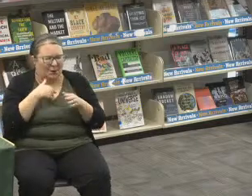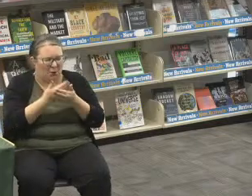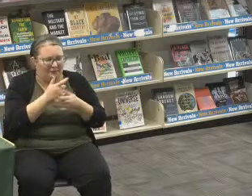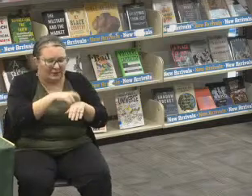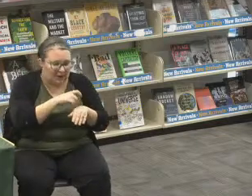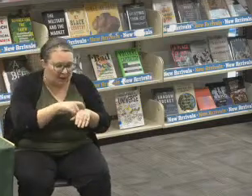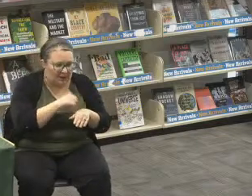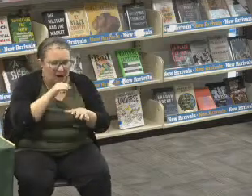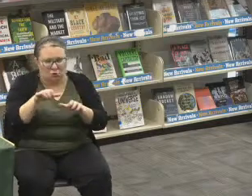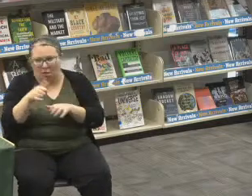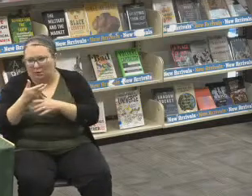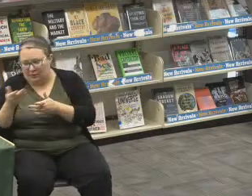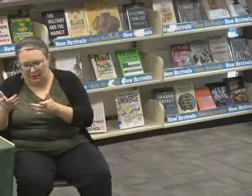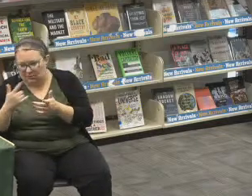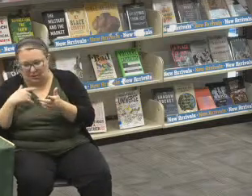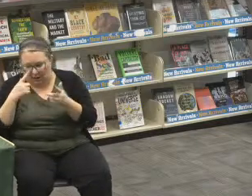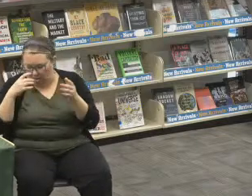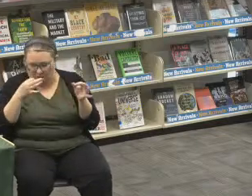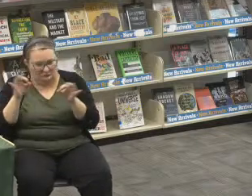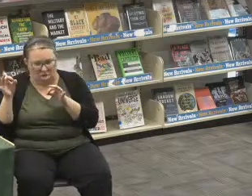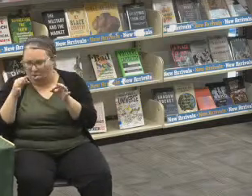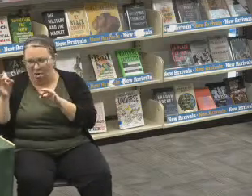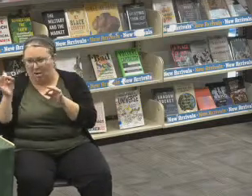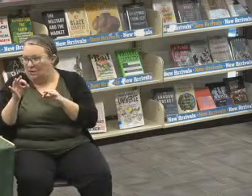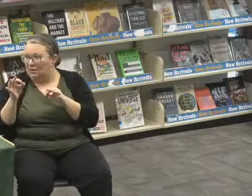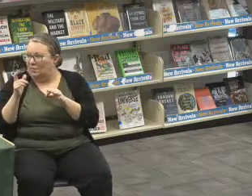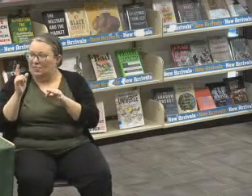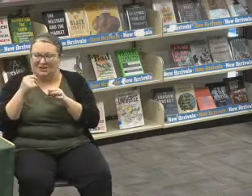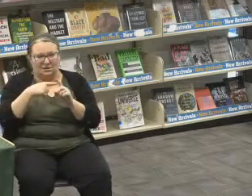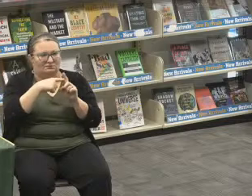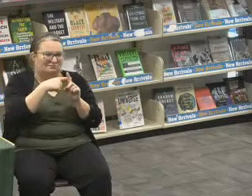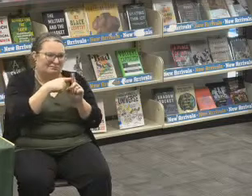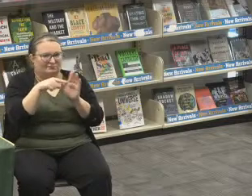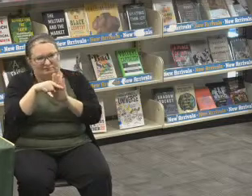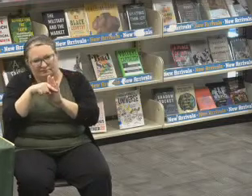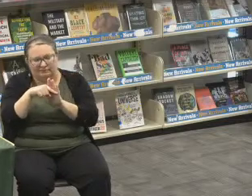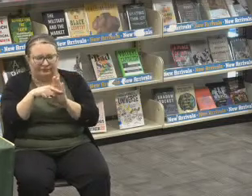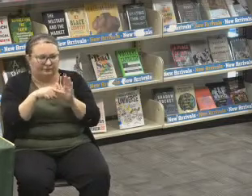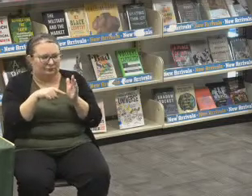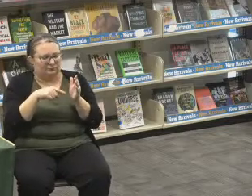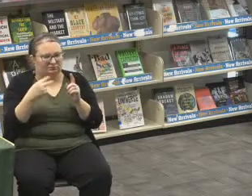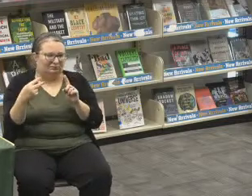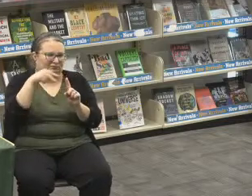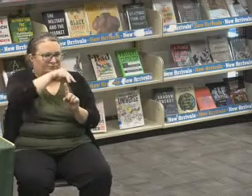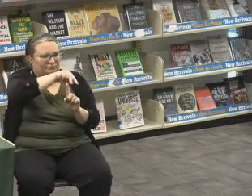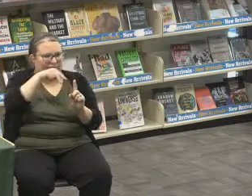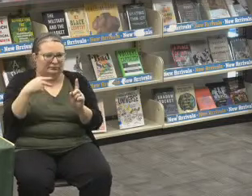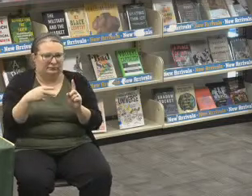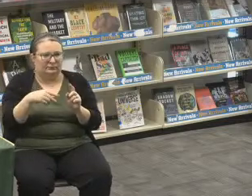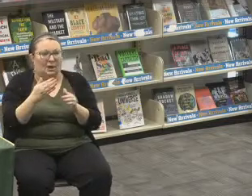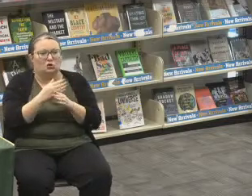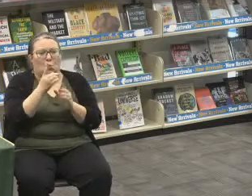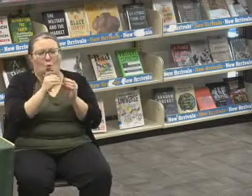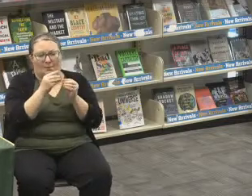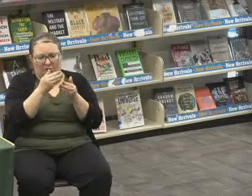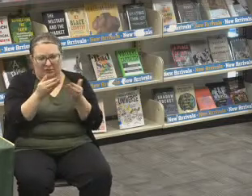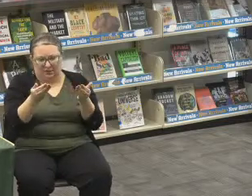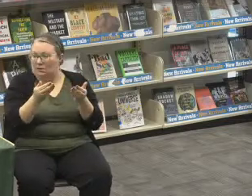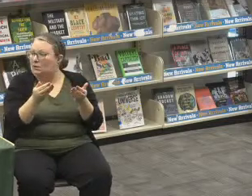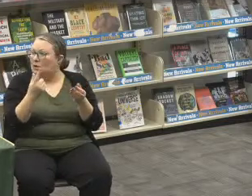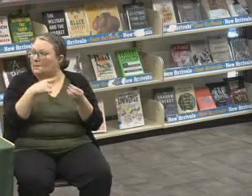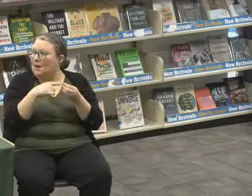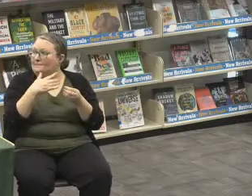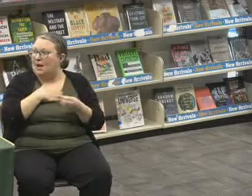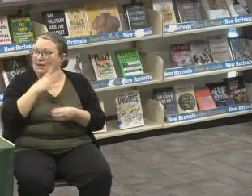time. So that's a little bit of the experience of the two sides. I'm going to share one other piece here about